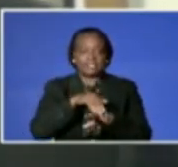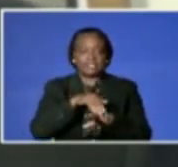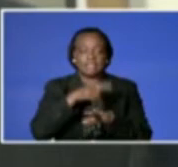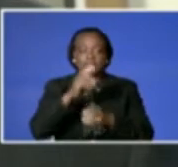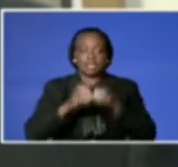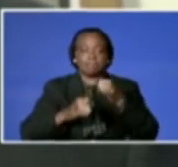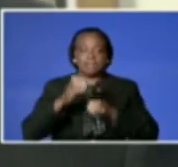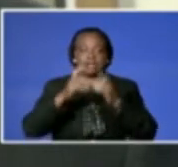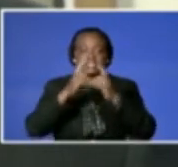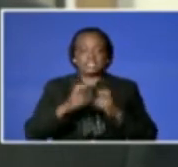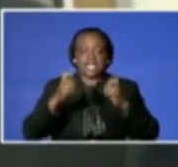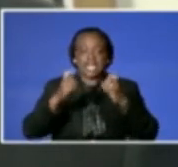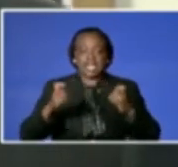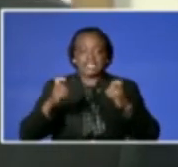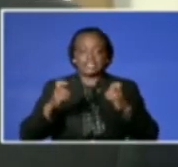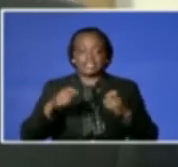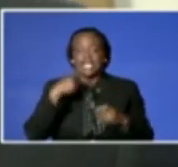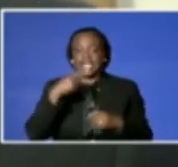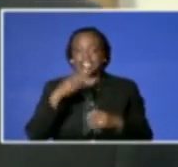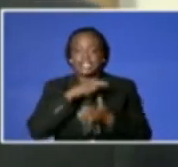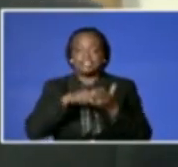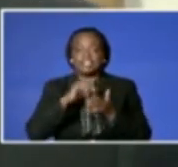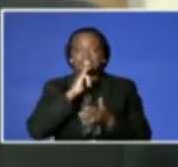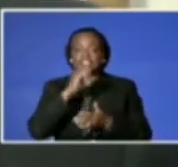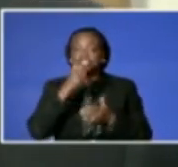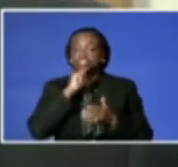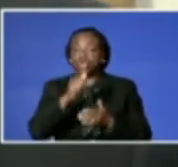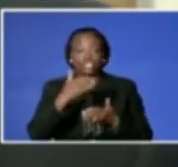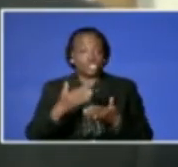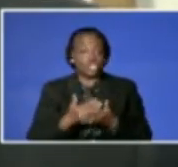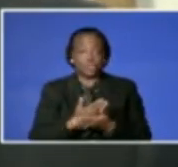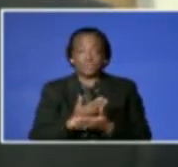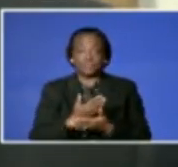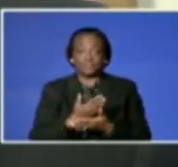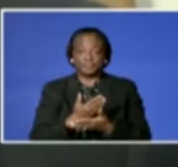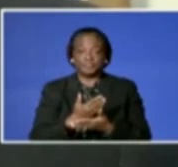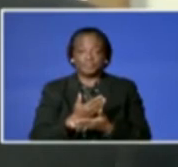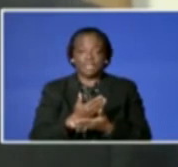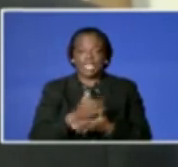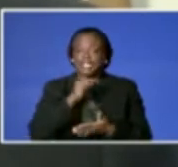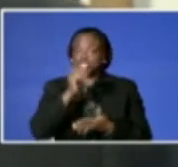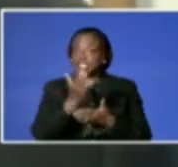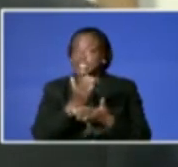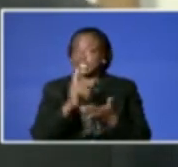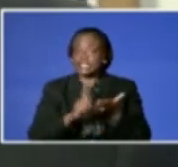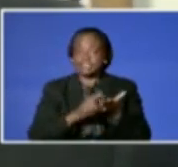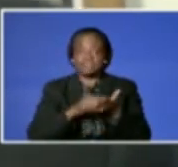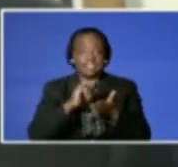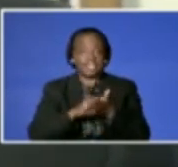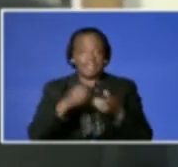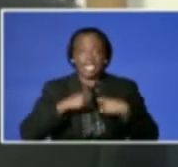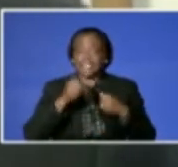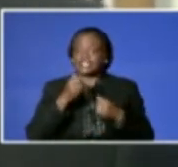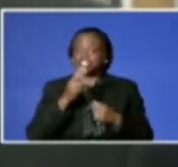comparative analysis, and he says, you know, this is not new. It's not something that has not been done